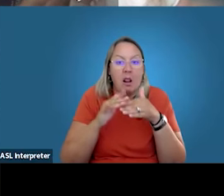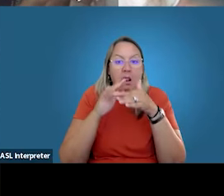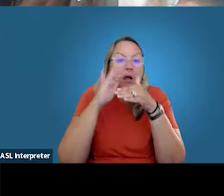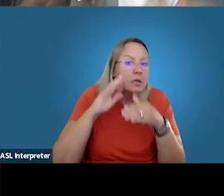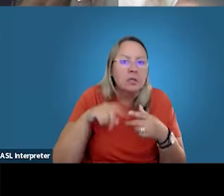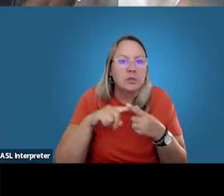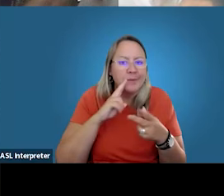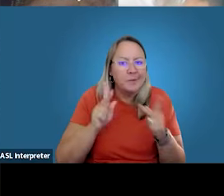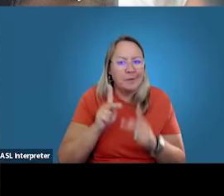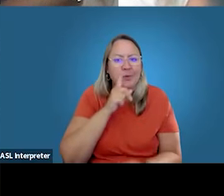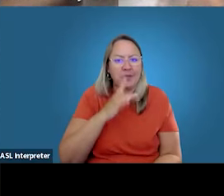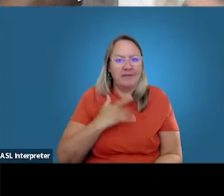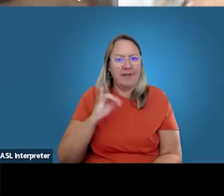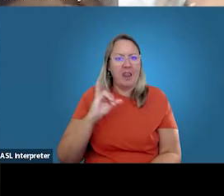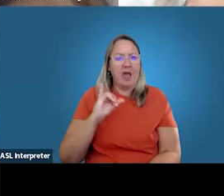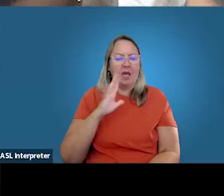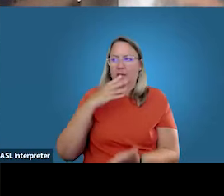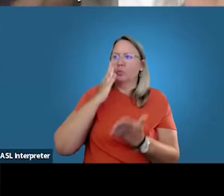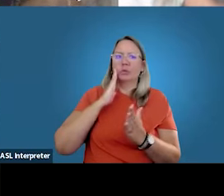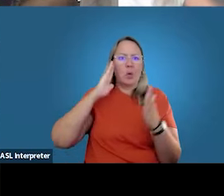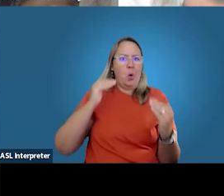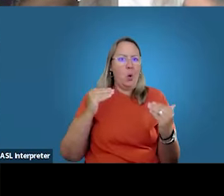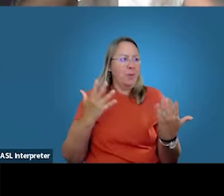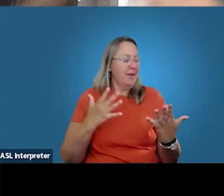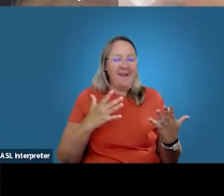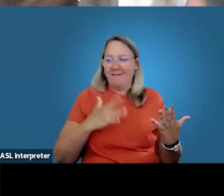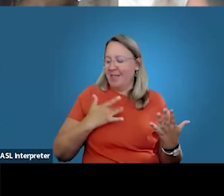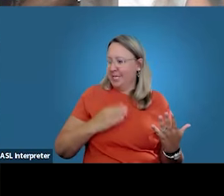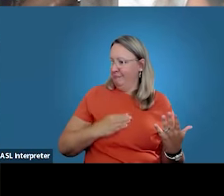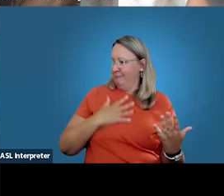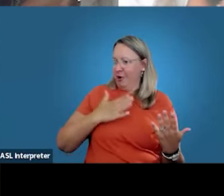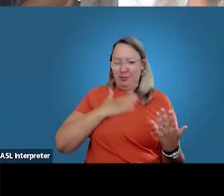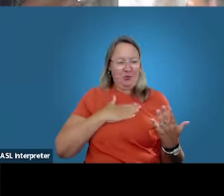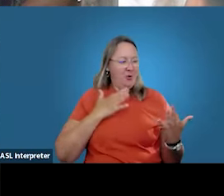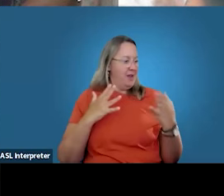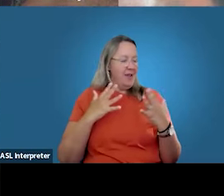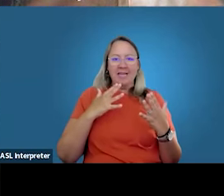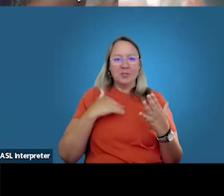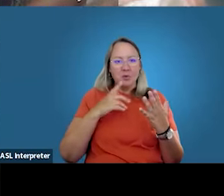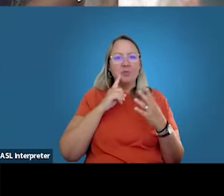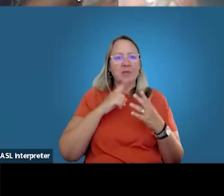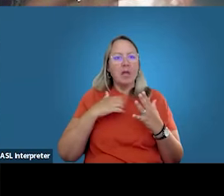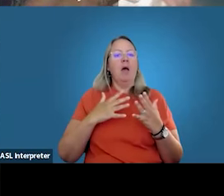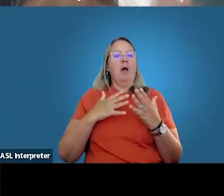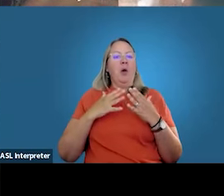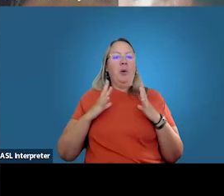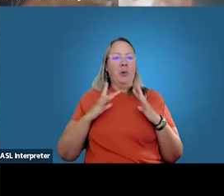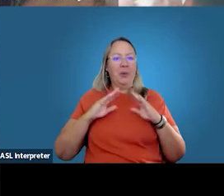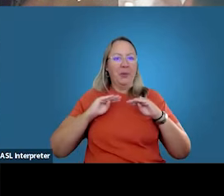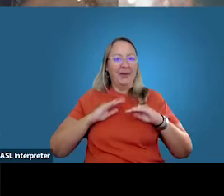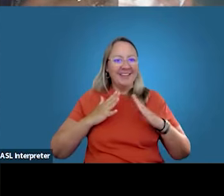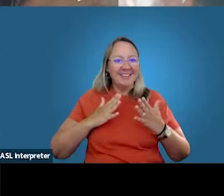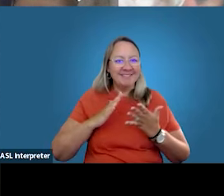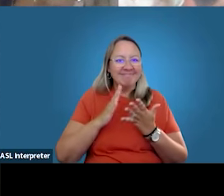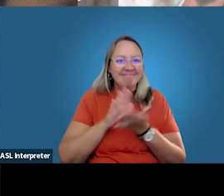storytelling because people really felt like there was hopefulness, like there was joy, and it cut through that negative news agenda because they were leaning into it. It's a challenge